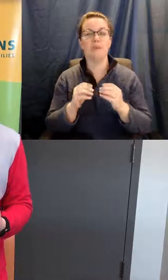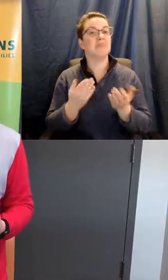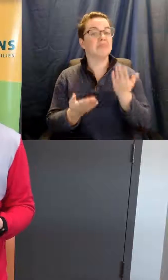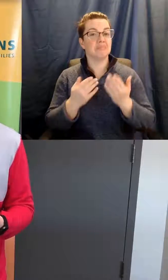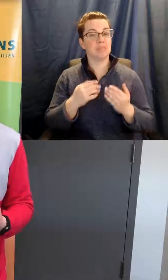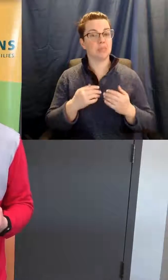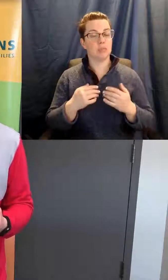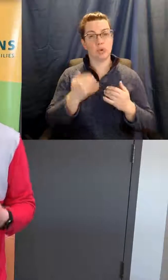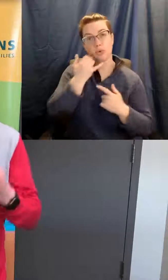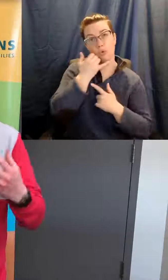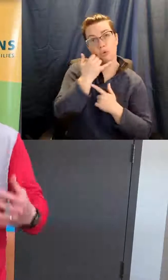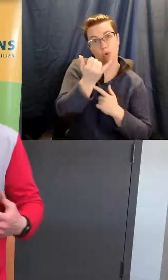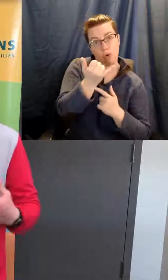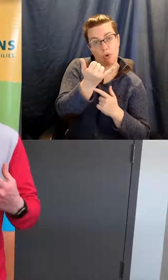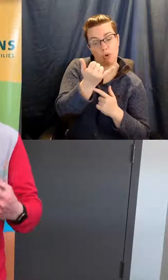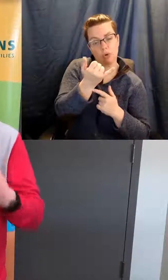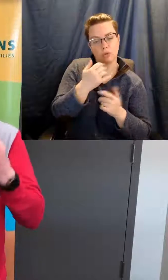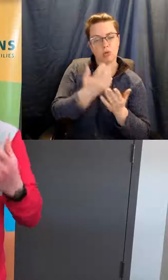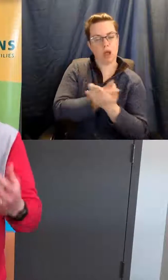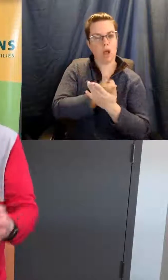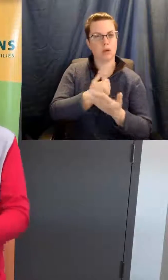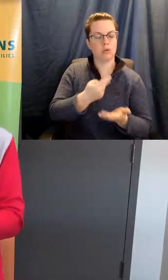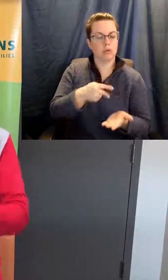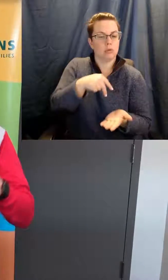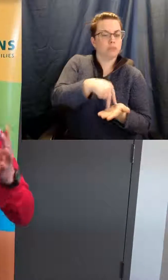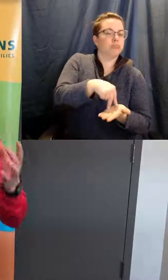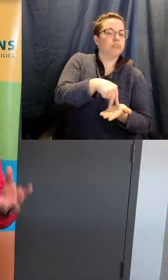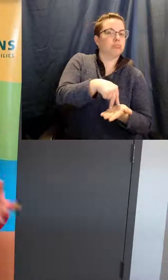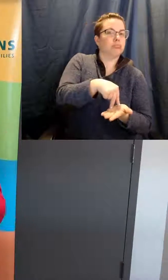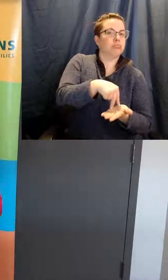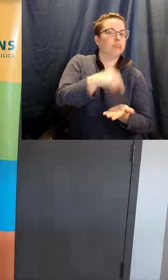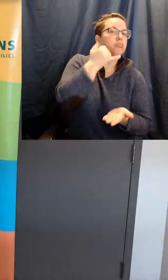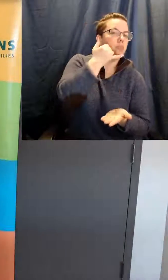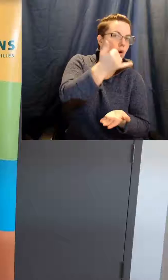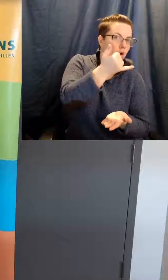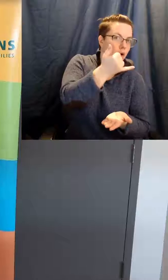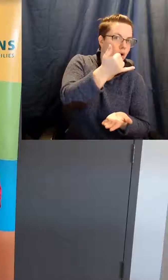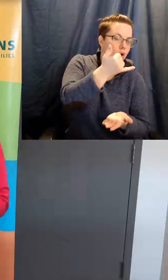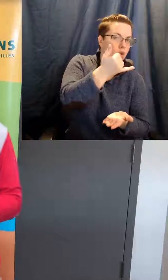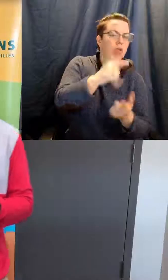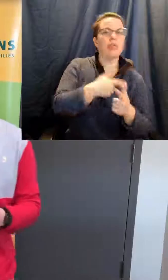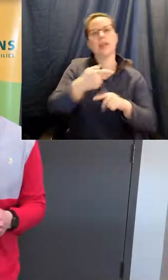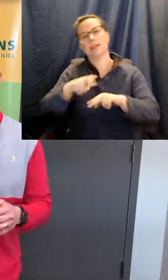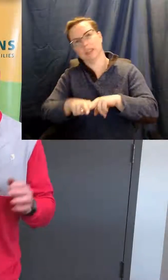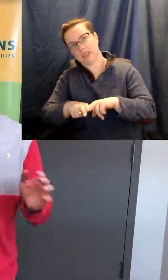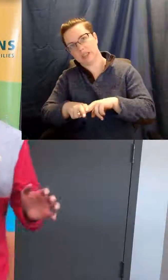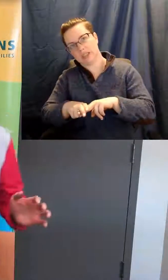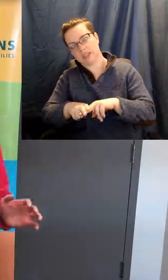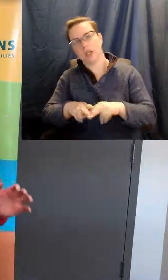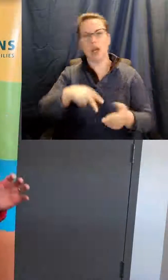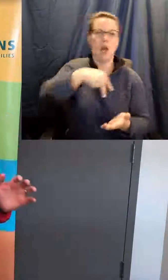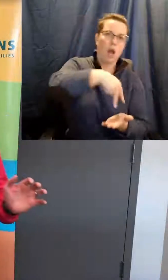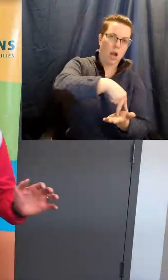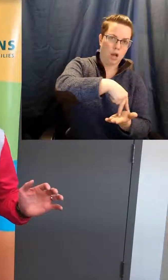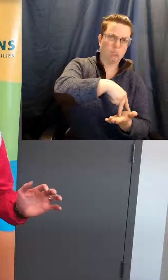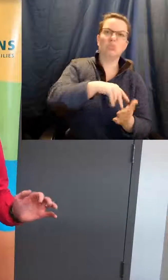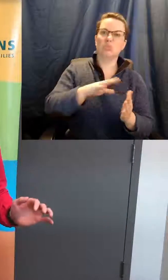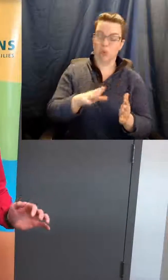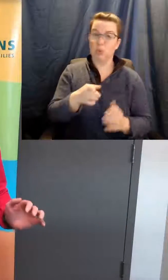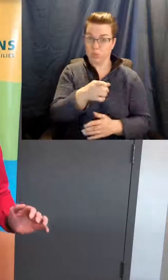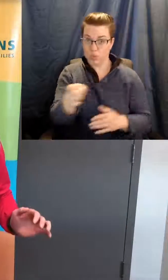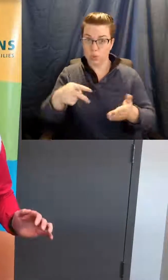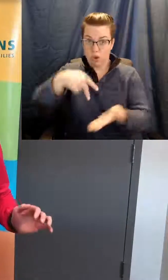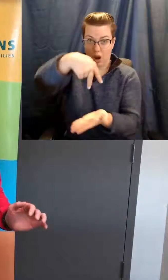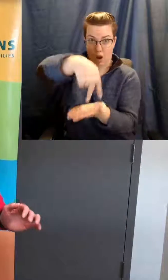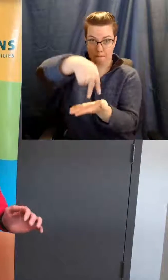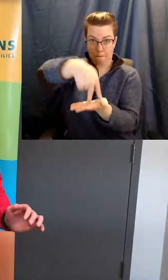stand up while you're making a phone call. Find strategies. So this is a strategy. Let's all stand up. Okay, you're all standing up now. I want you to look down at your